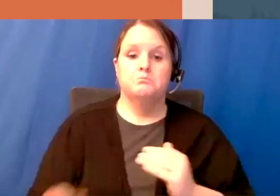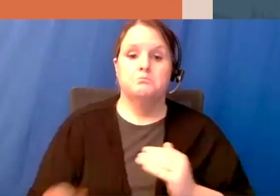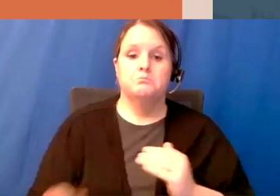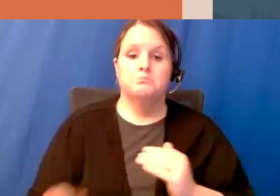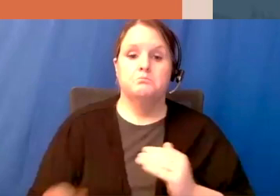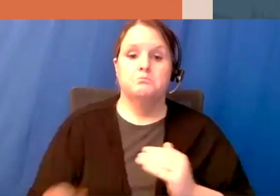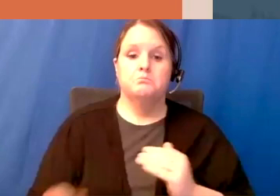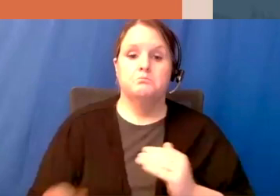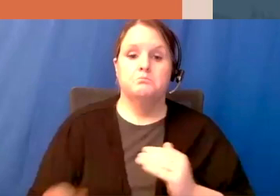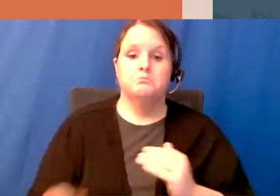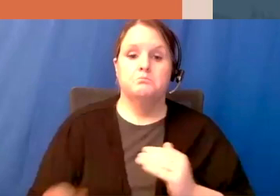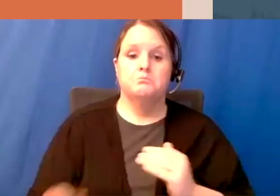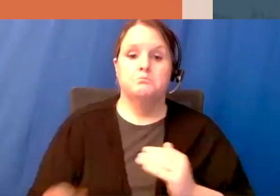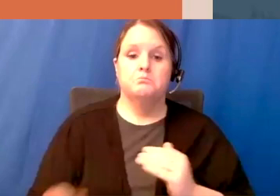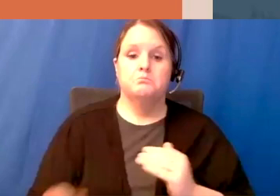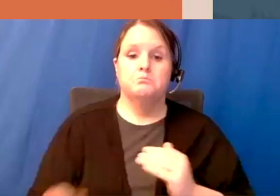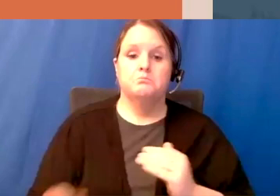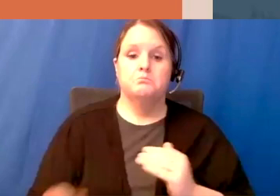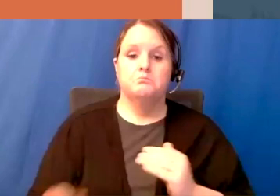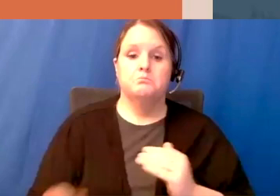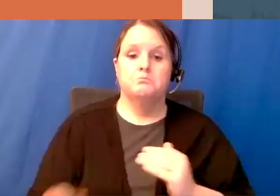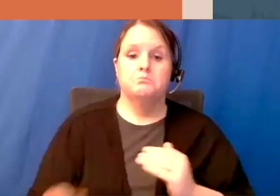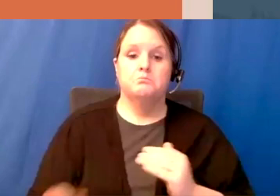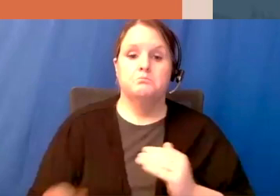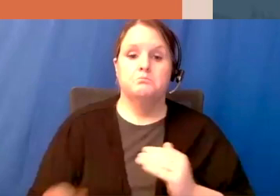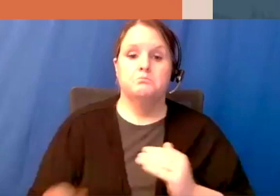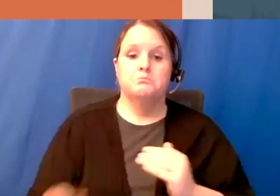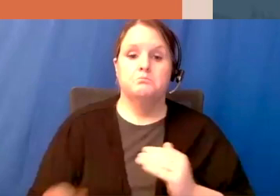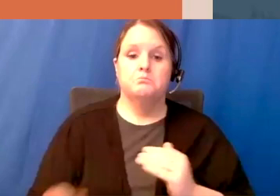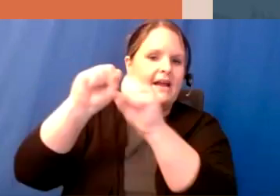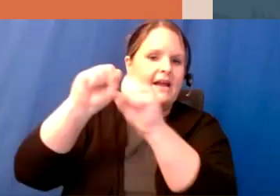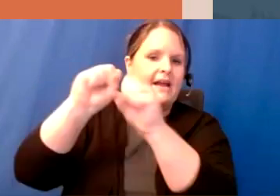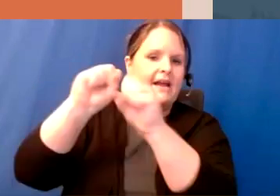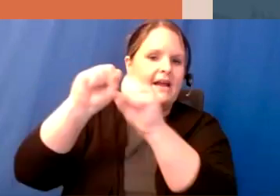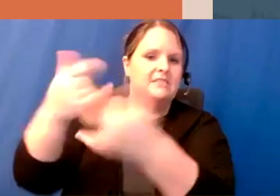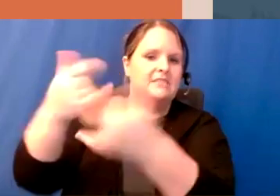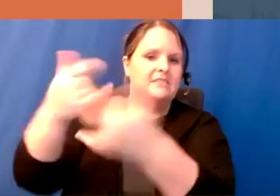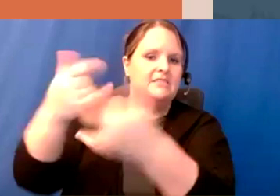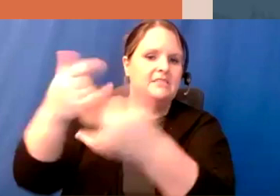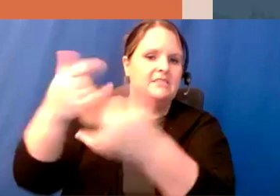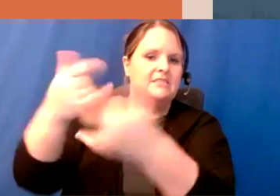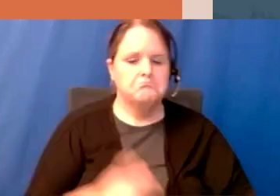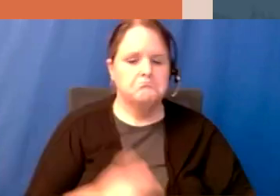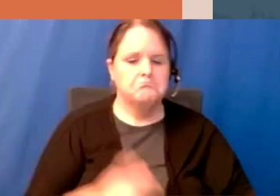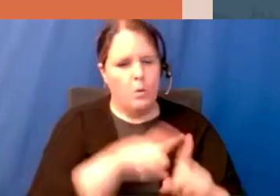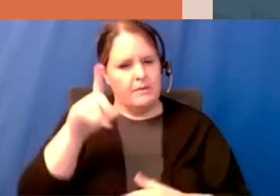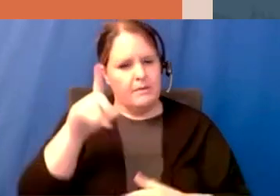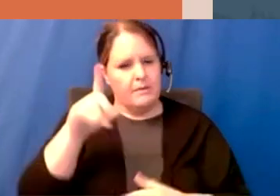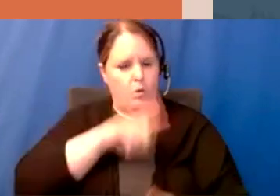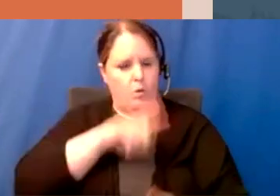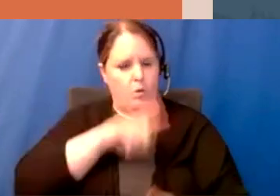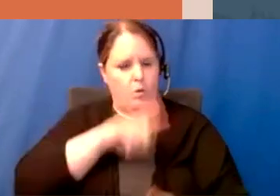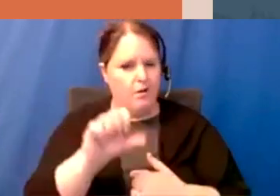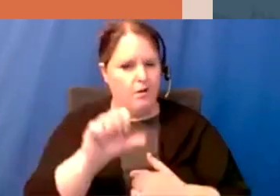report that to the awarding agency. Okay. You also might need to report it to